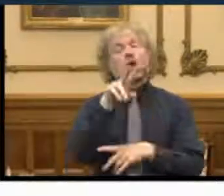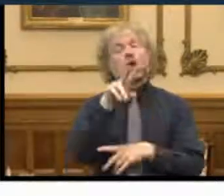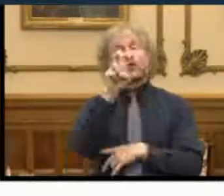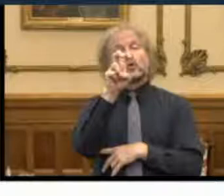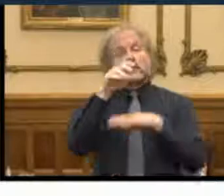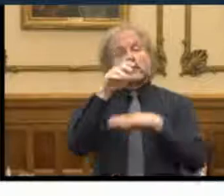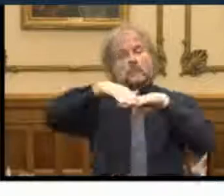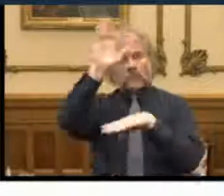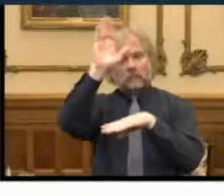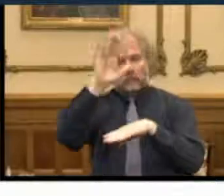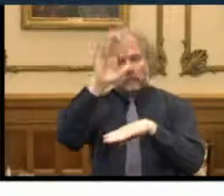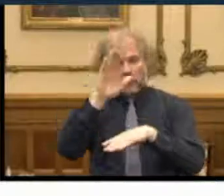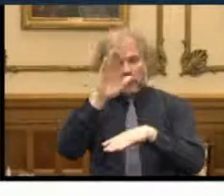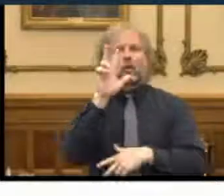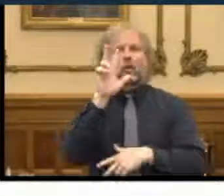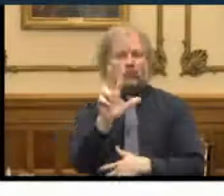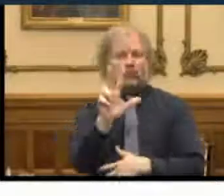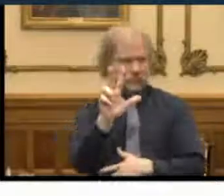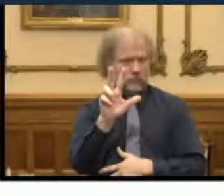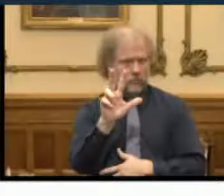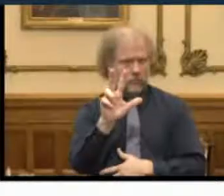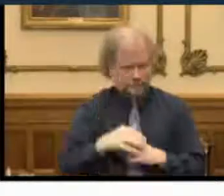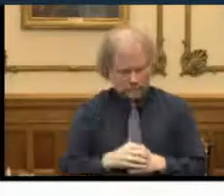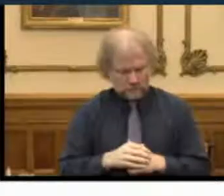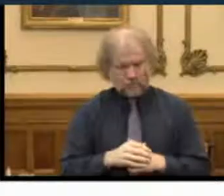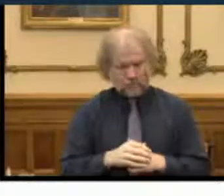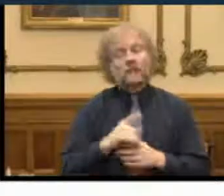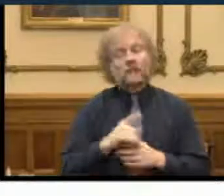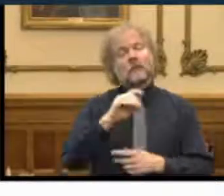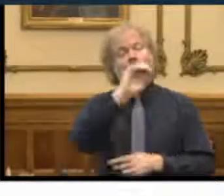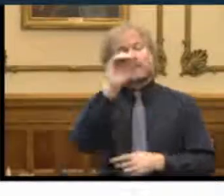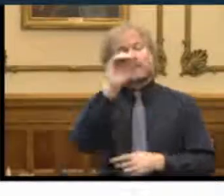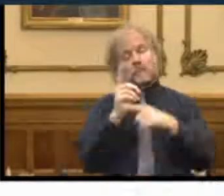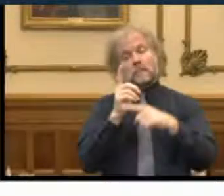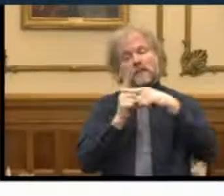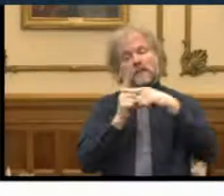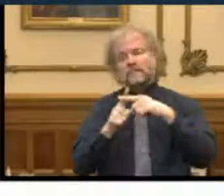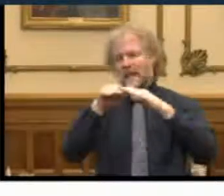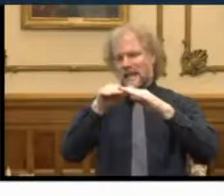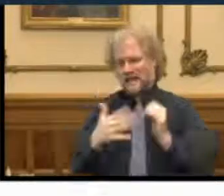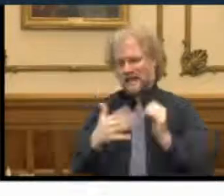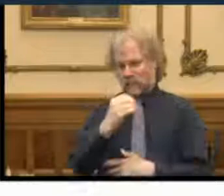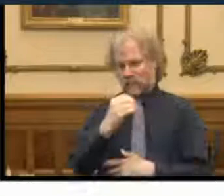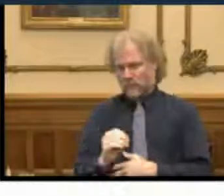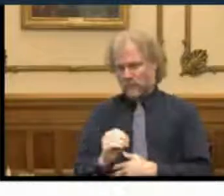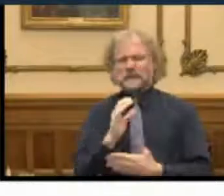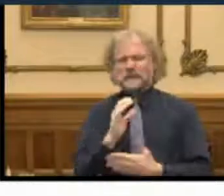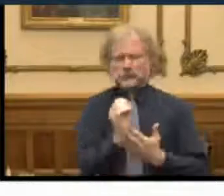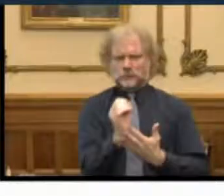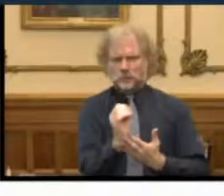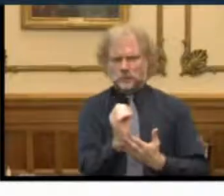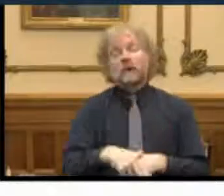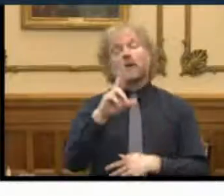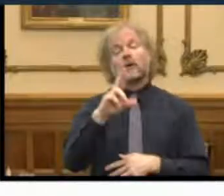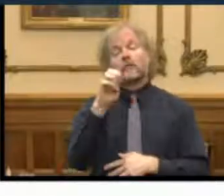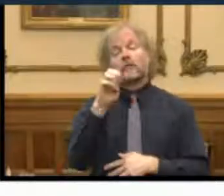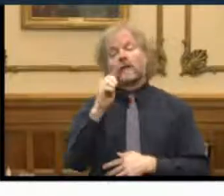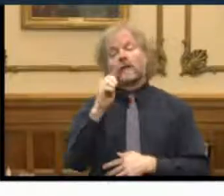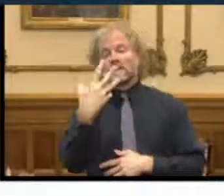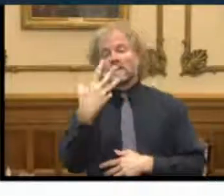new cases receive a score of 3. For percent positivity, less than 5% will receive a 0. A rate of 5